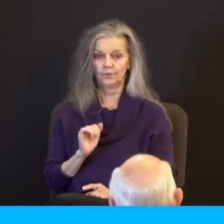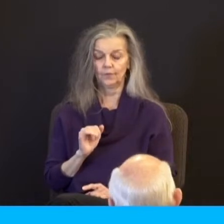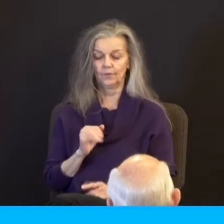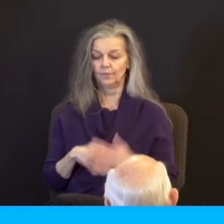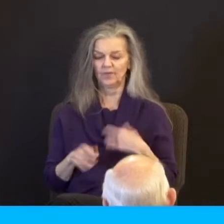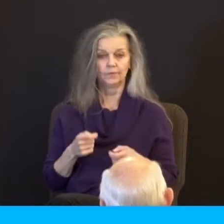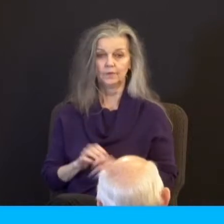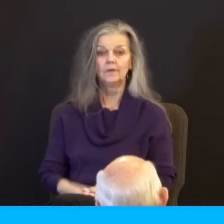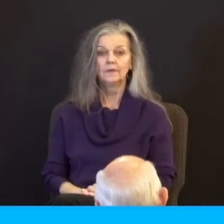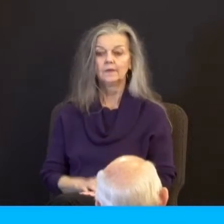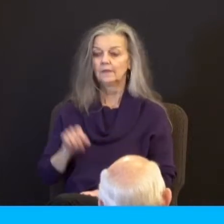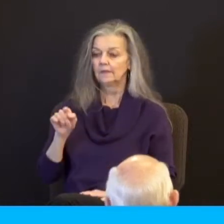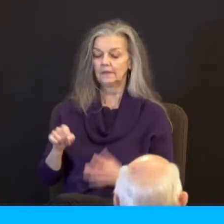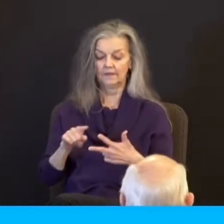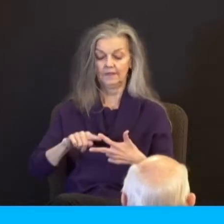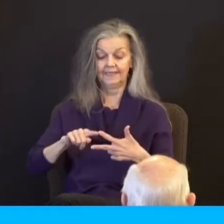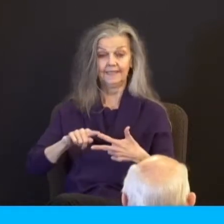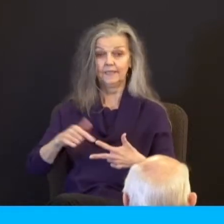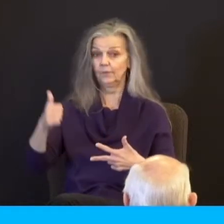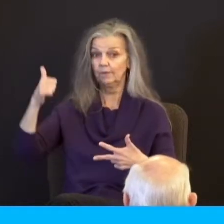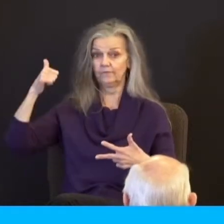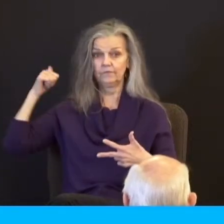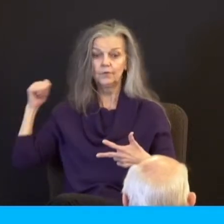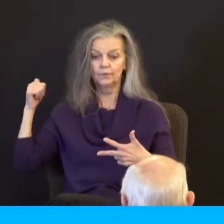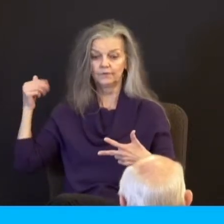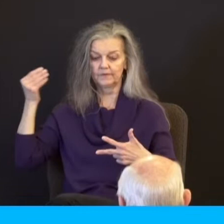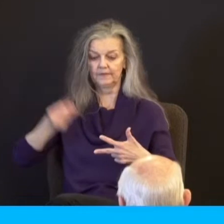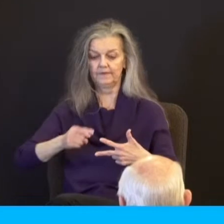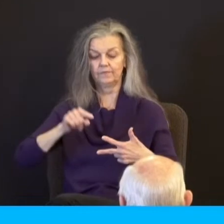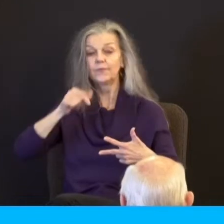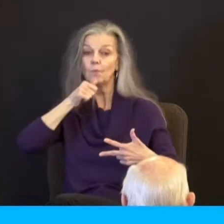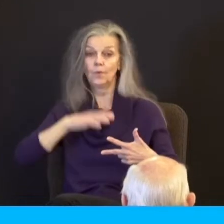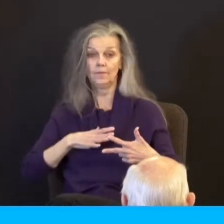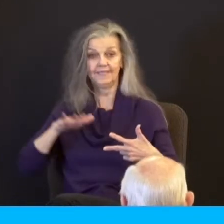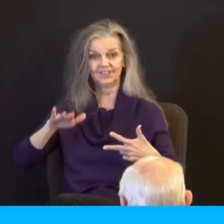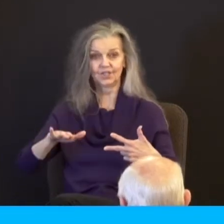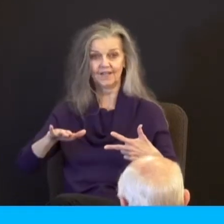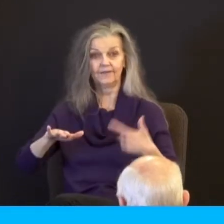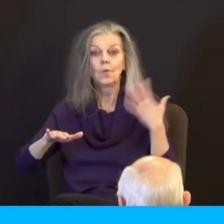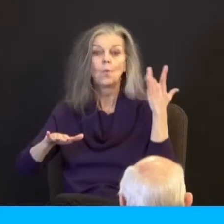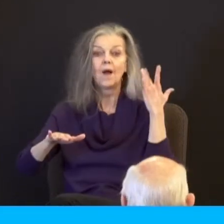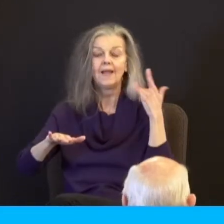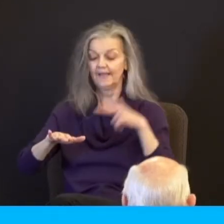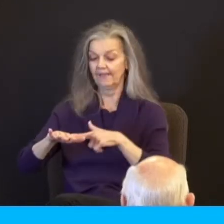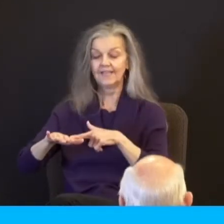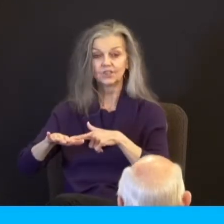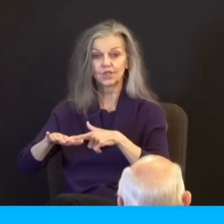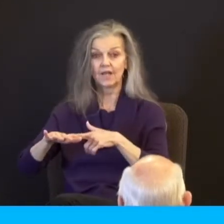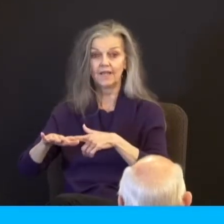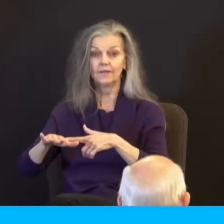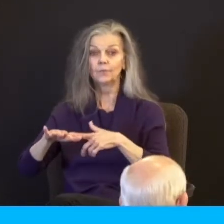This is, he refuses to give to her a child. Why? Because that child will inherit in his